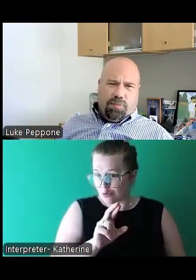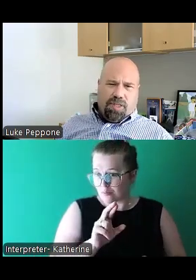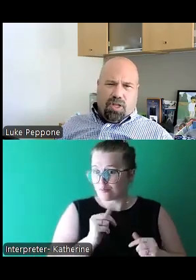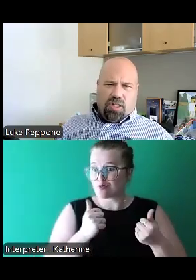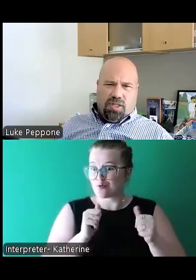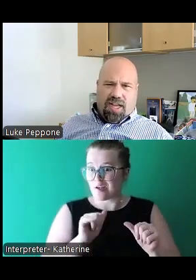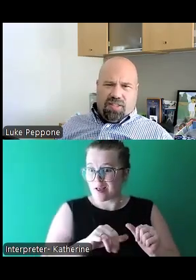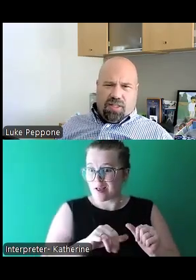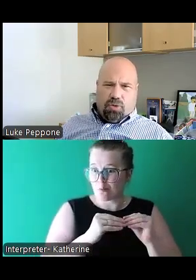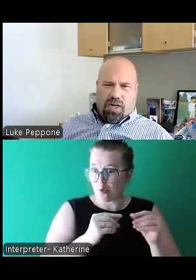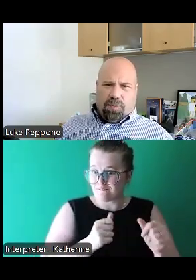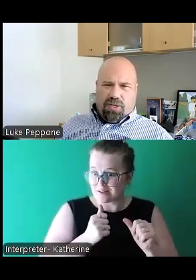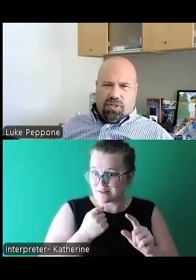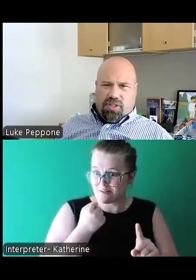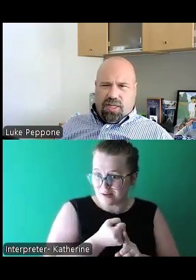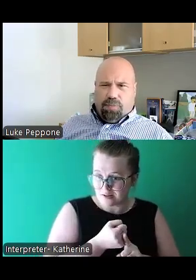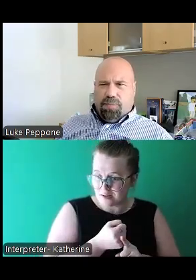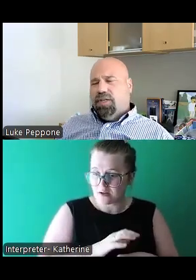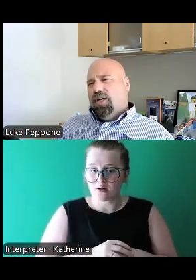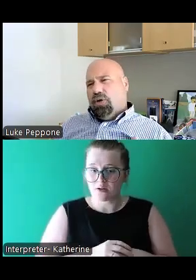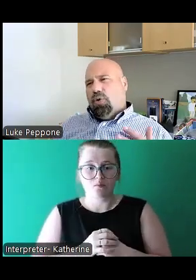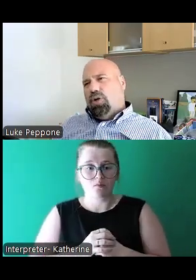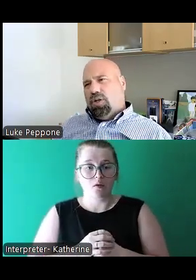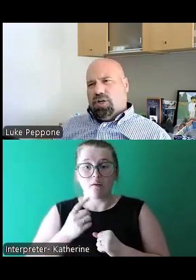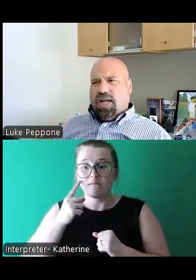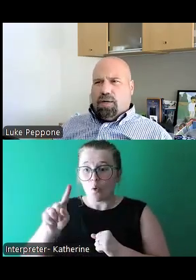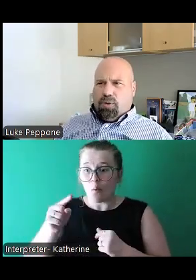then something longer lasting like chronic pain or sleep.